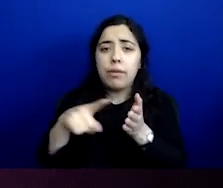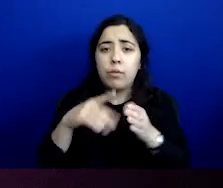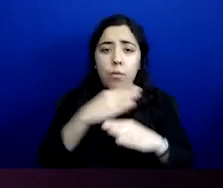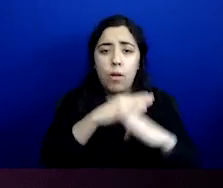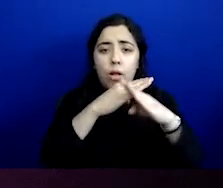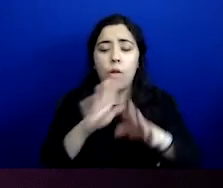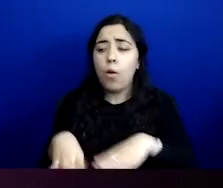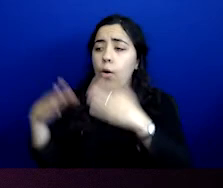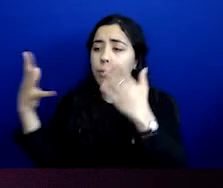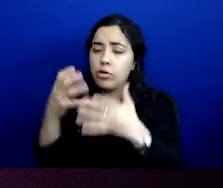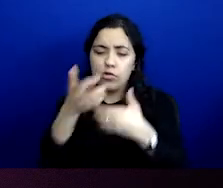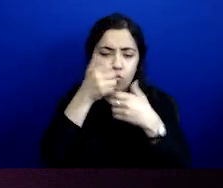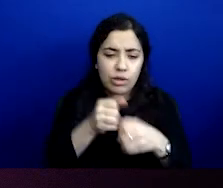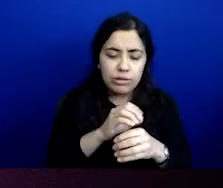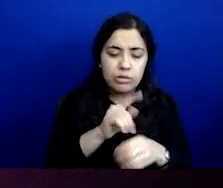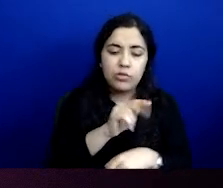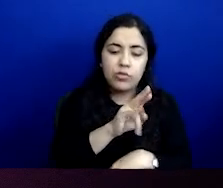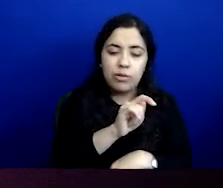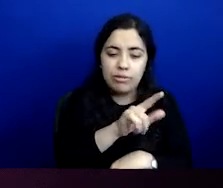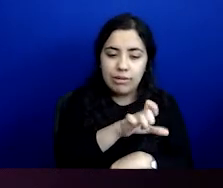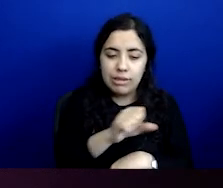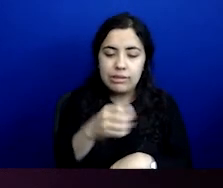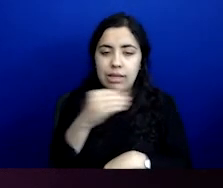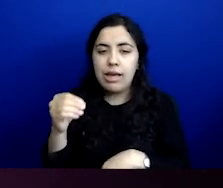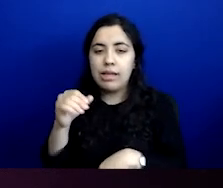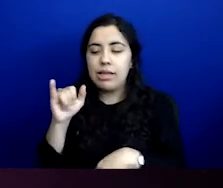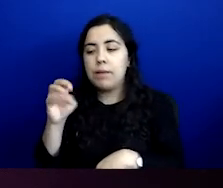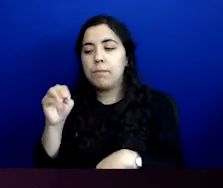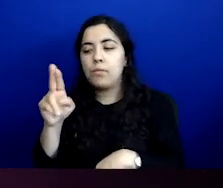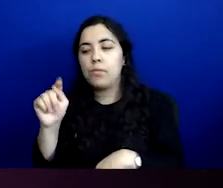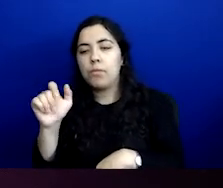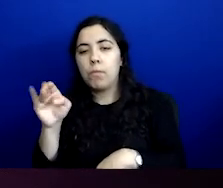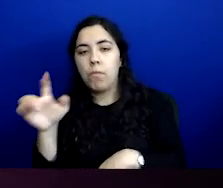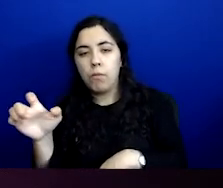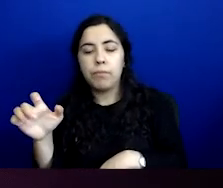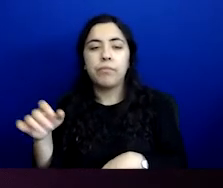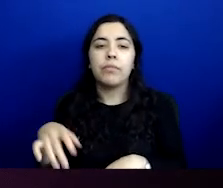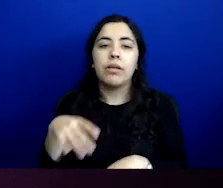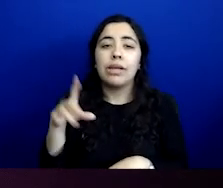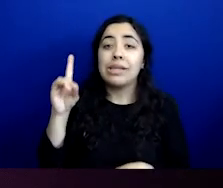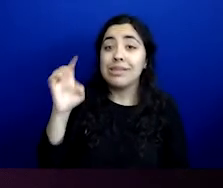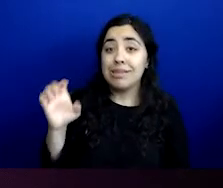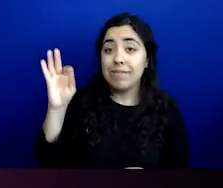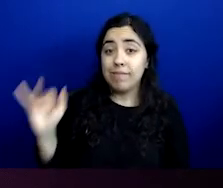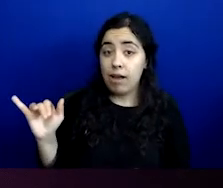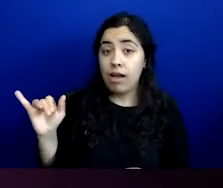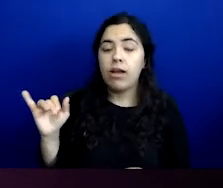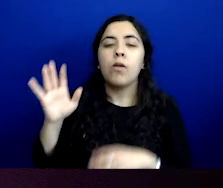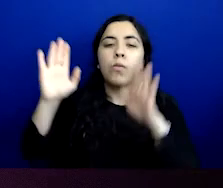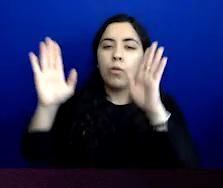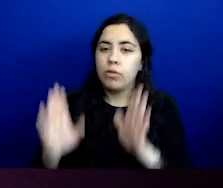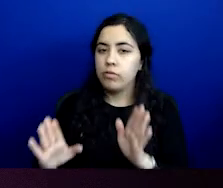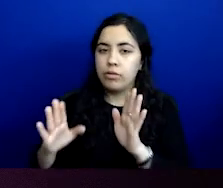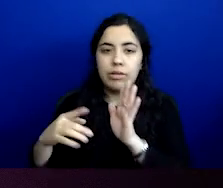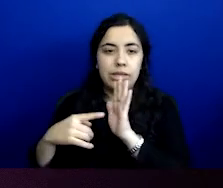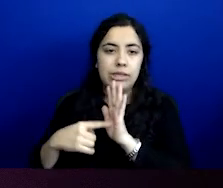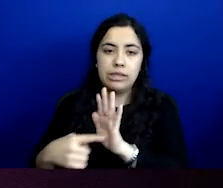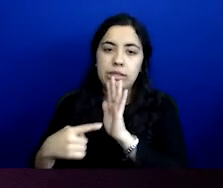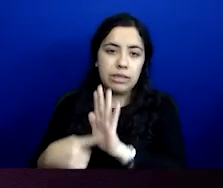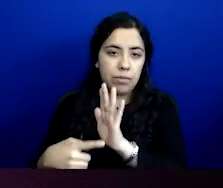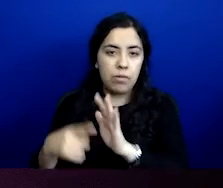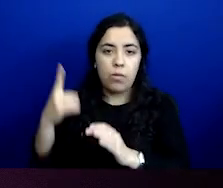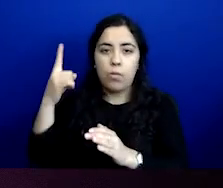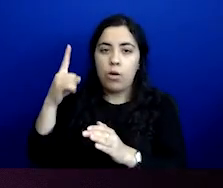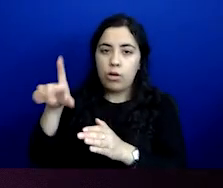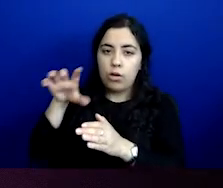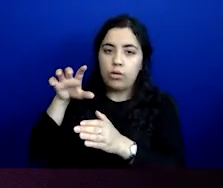They're trustless, and they're immutable. DeFi is a good example of this in action. You have over $1 trillion of transaction flow